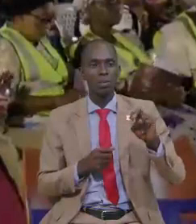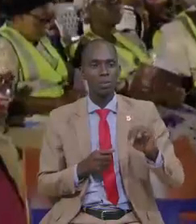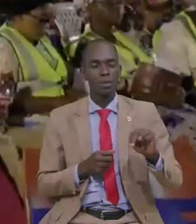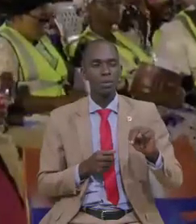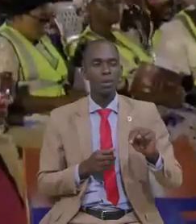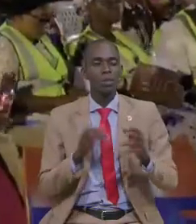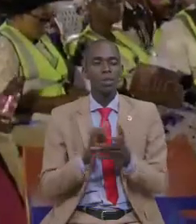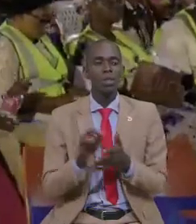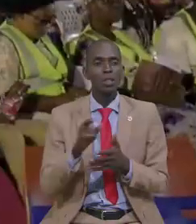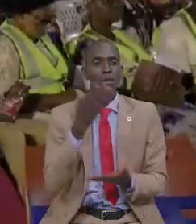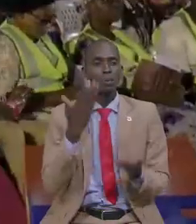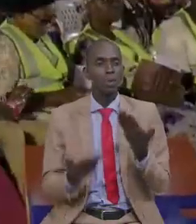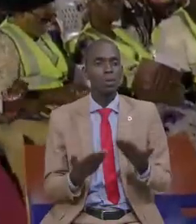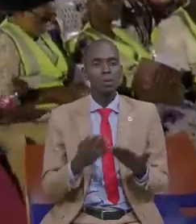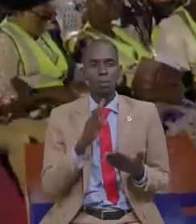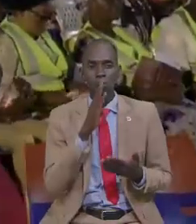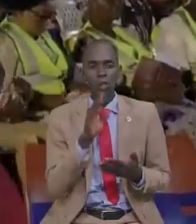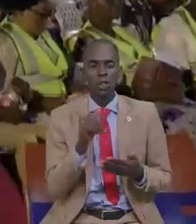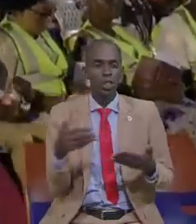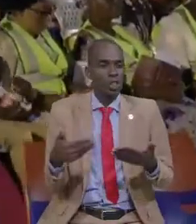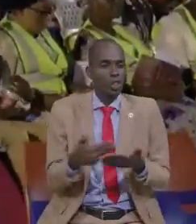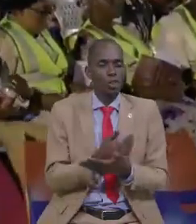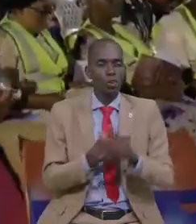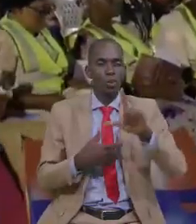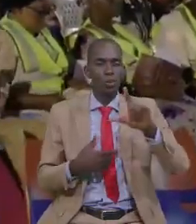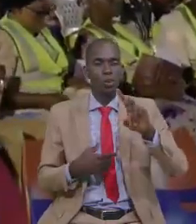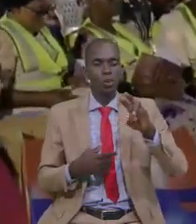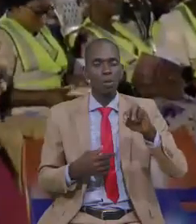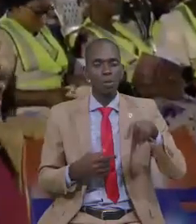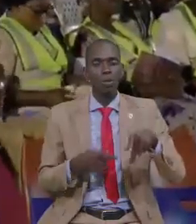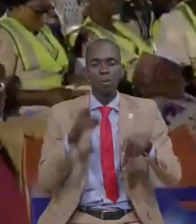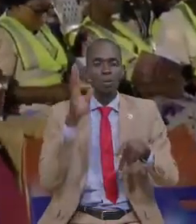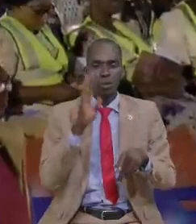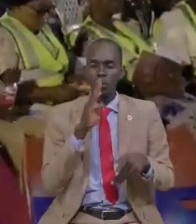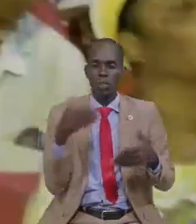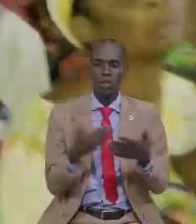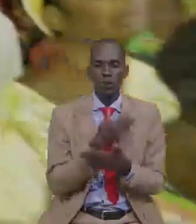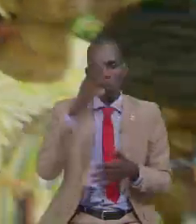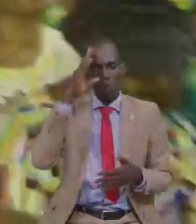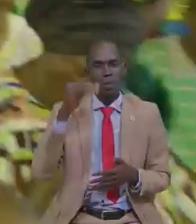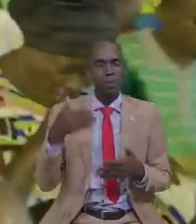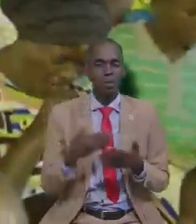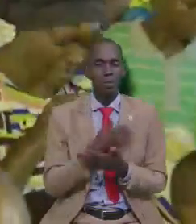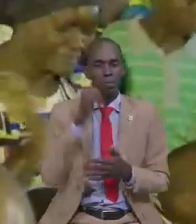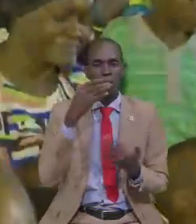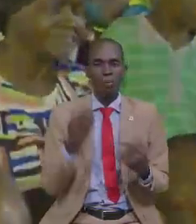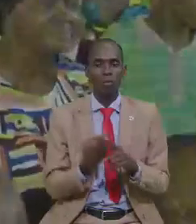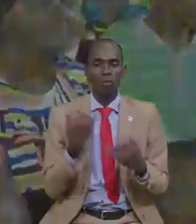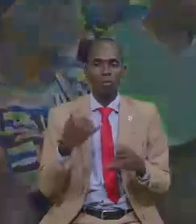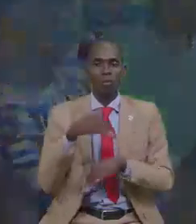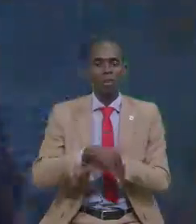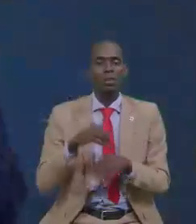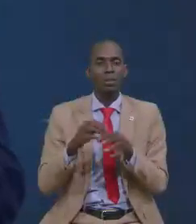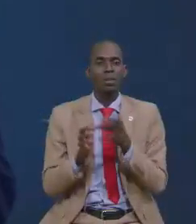be a new lamb. You'll be a new man, a new woman from tonight. And then it